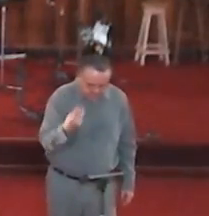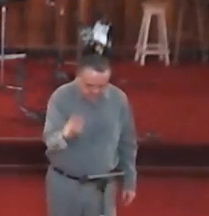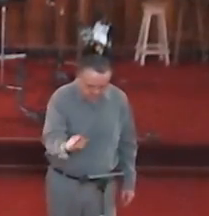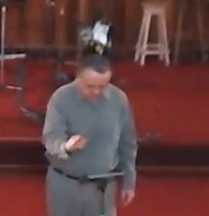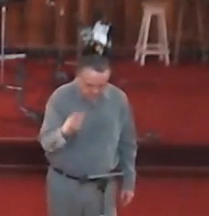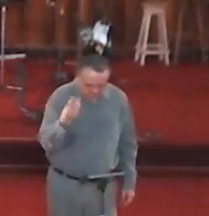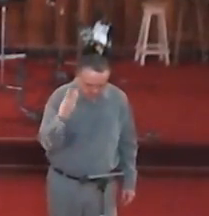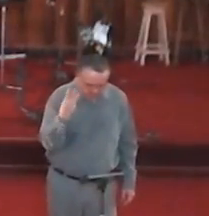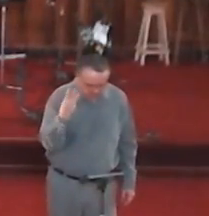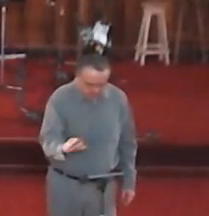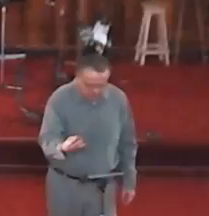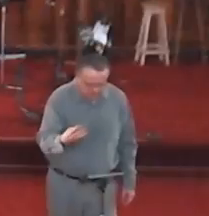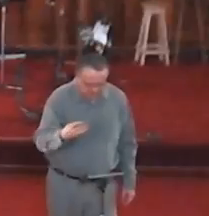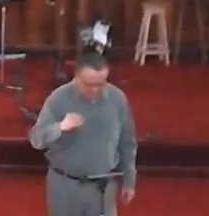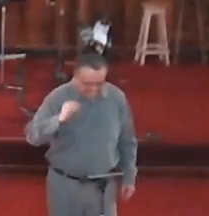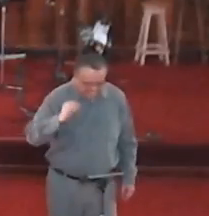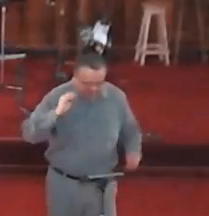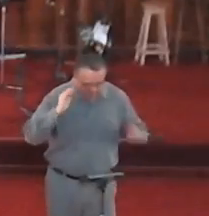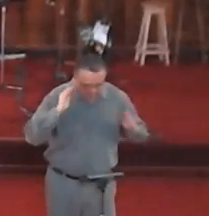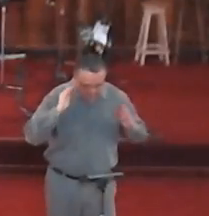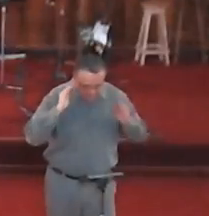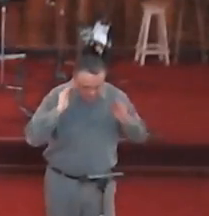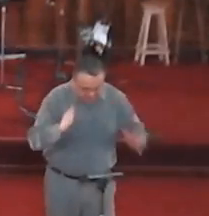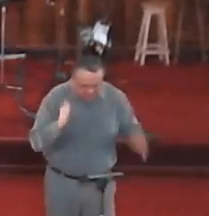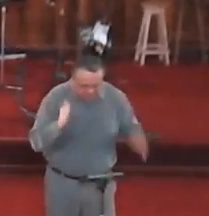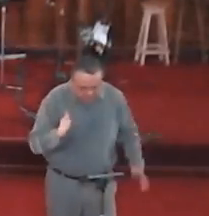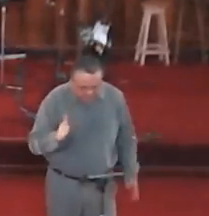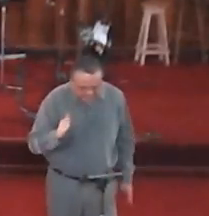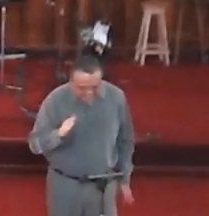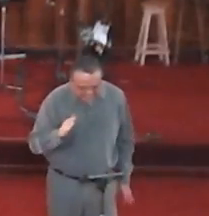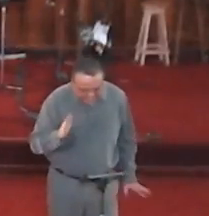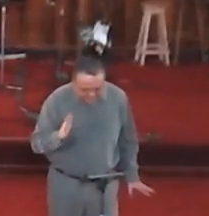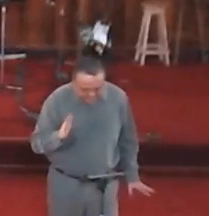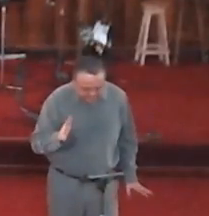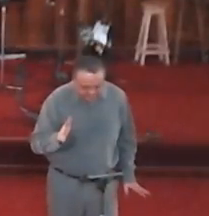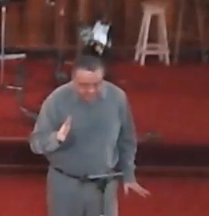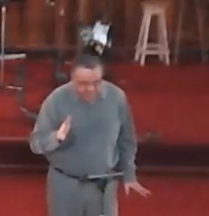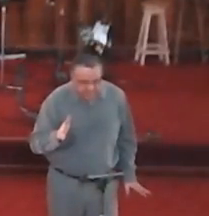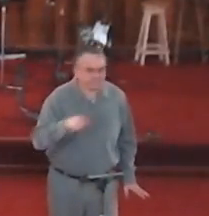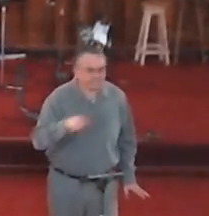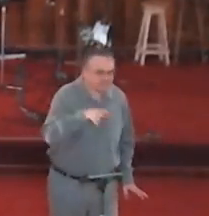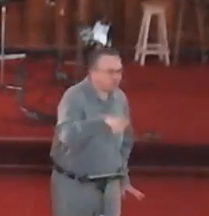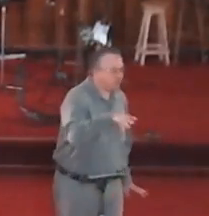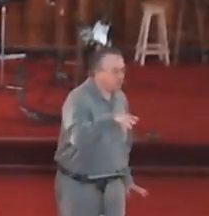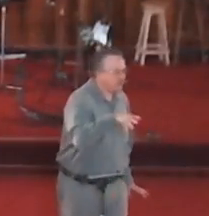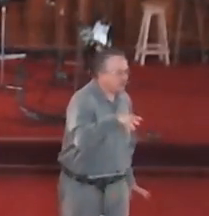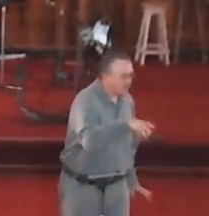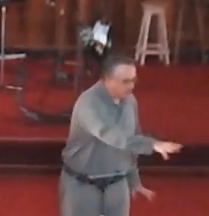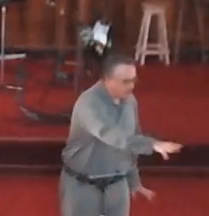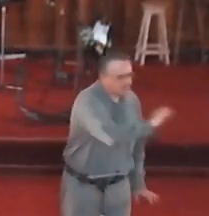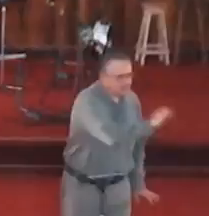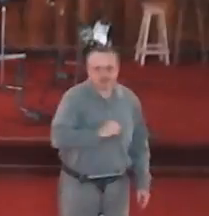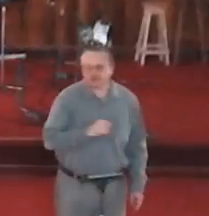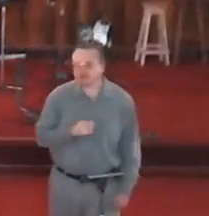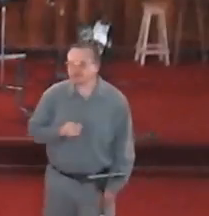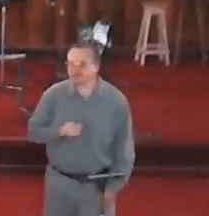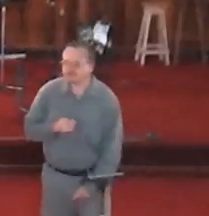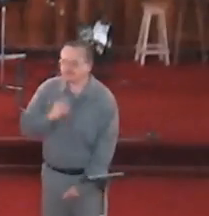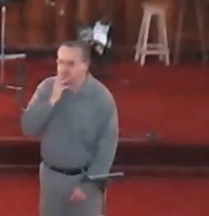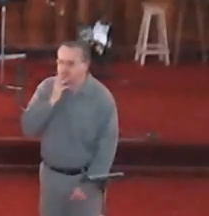Fenicia, Chipre y Antioquía sin anunciar a nadie el mensaje excepto a los